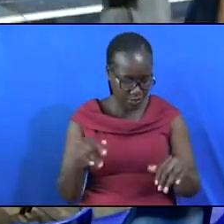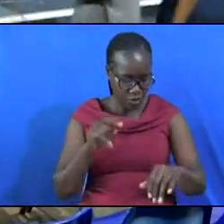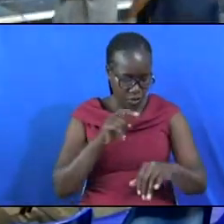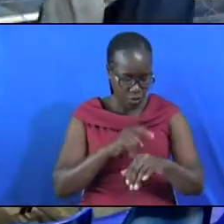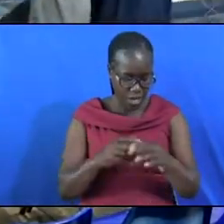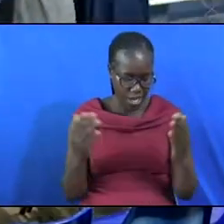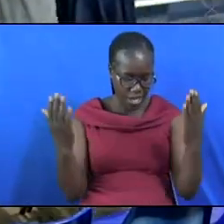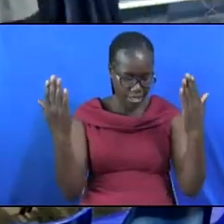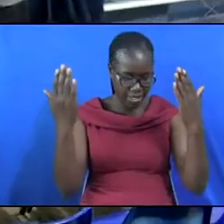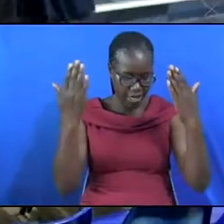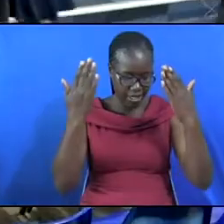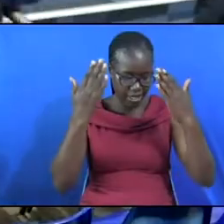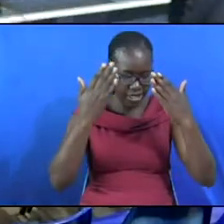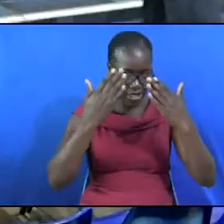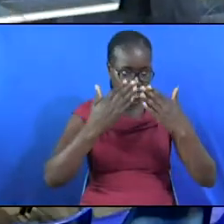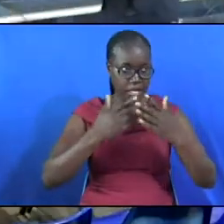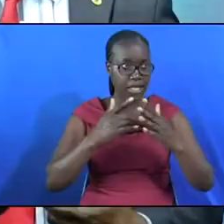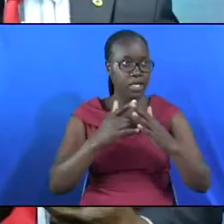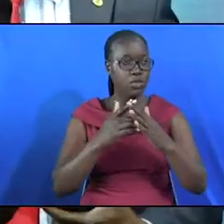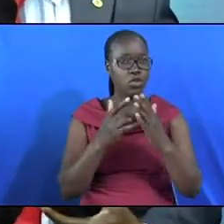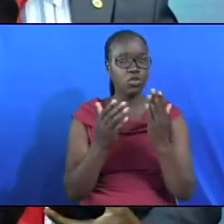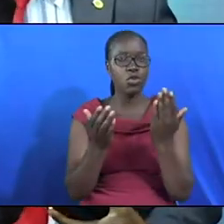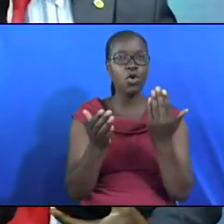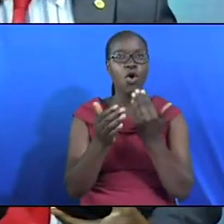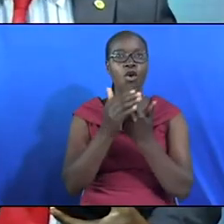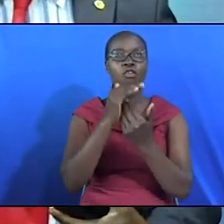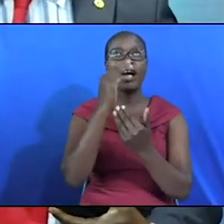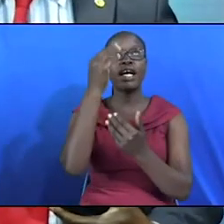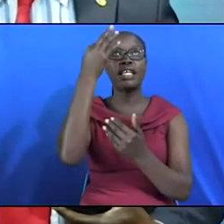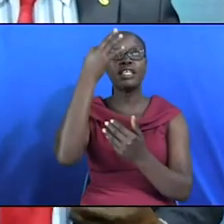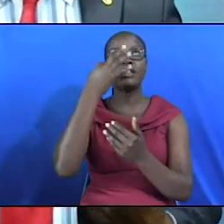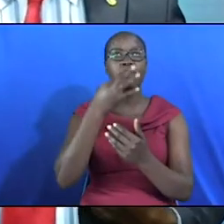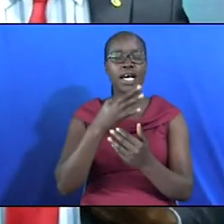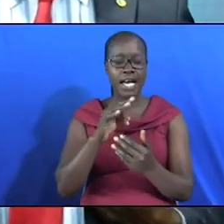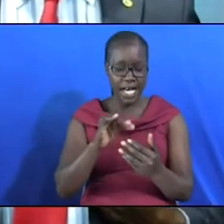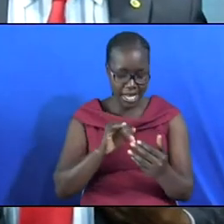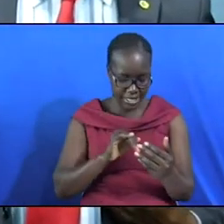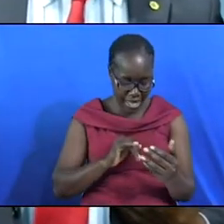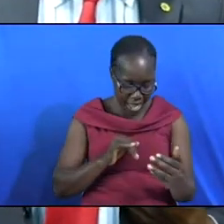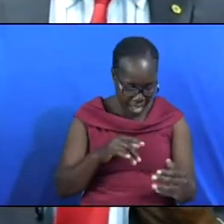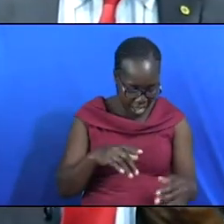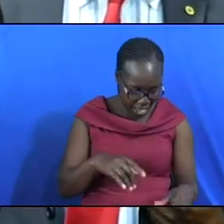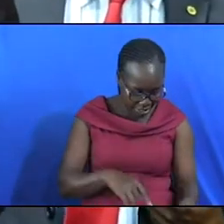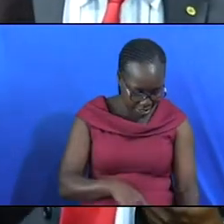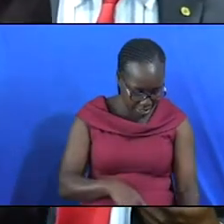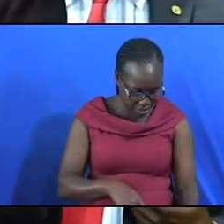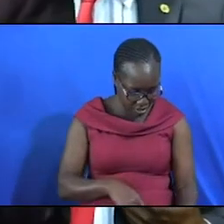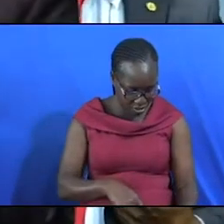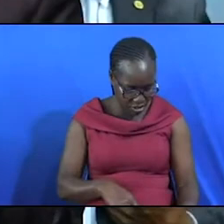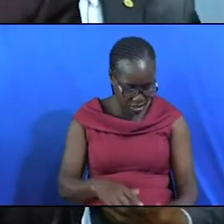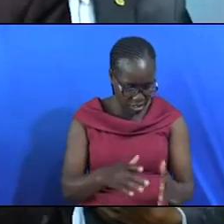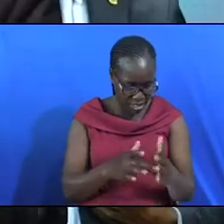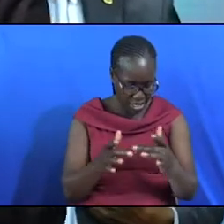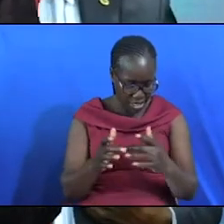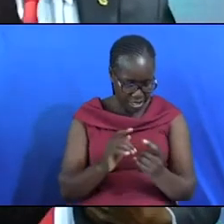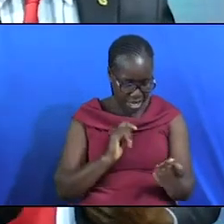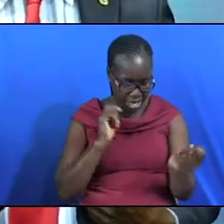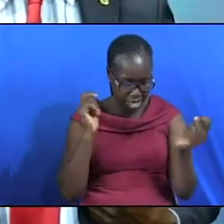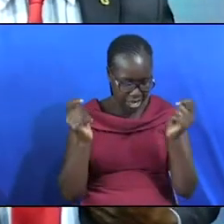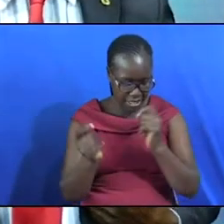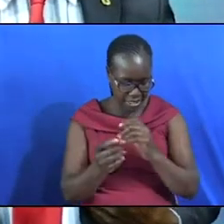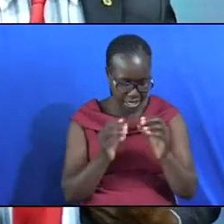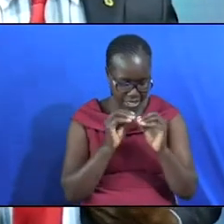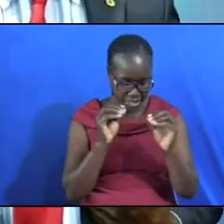sand. When darkness seems to veil his face, I rest on